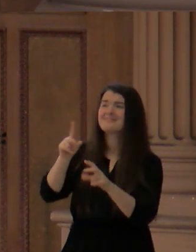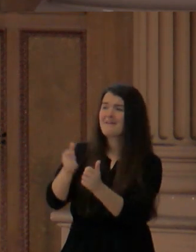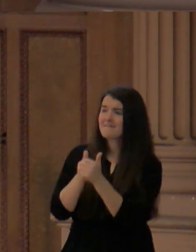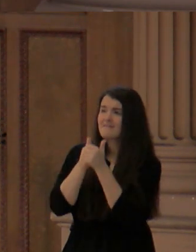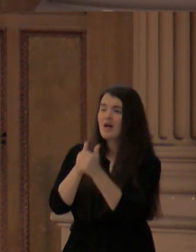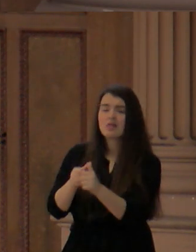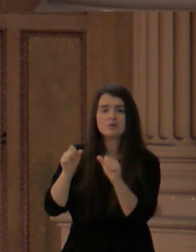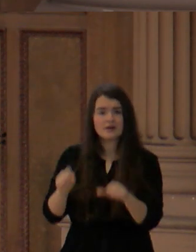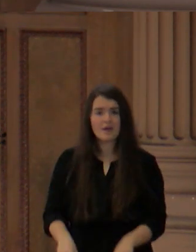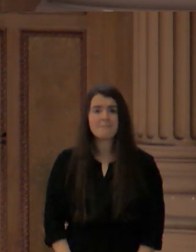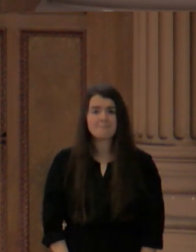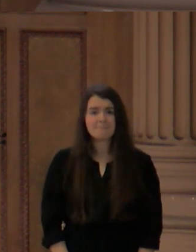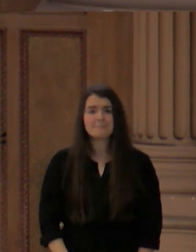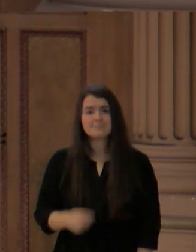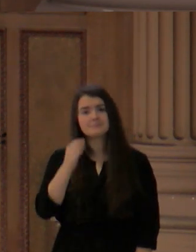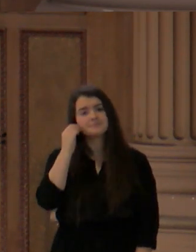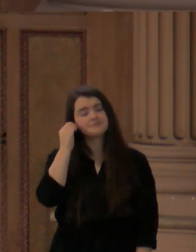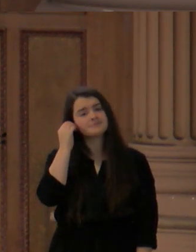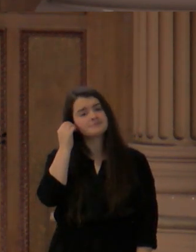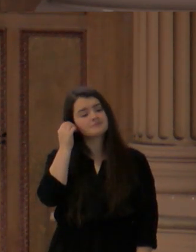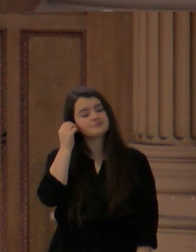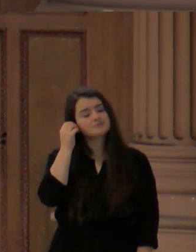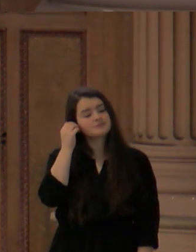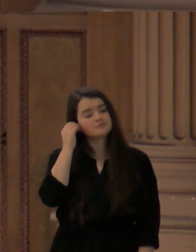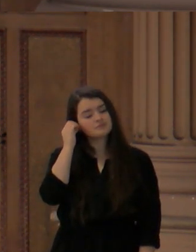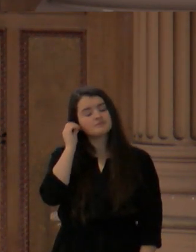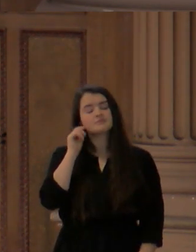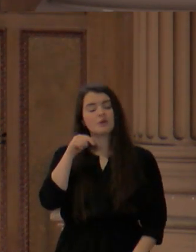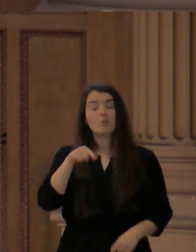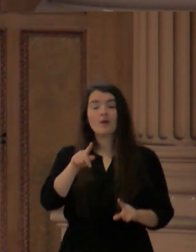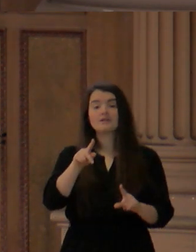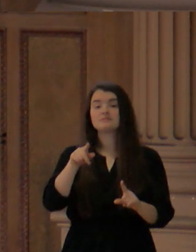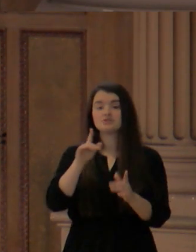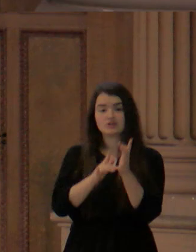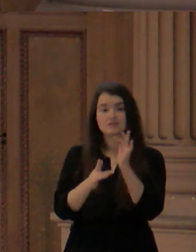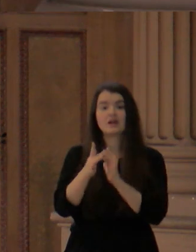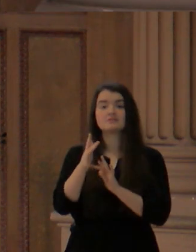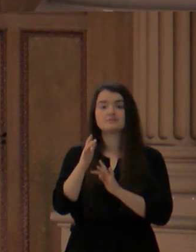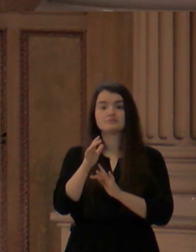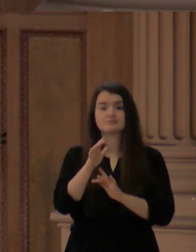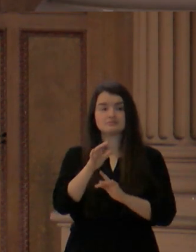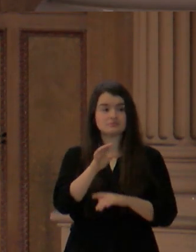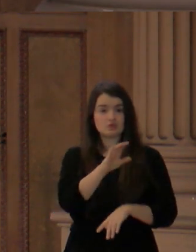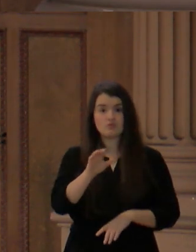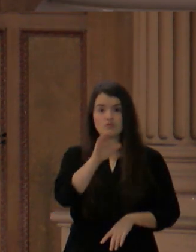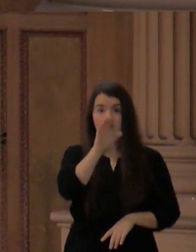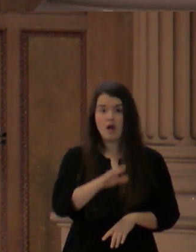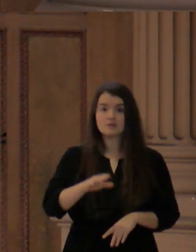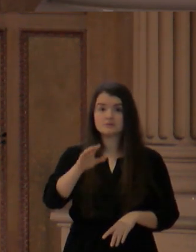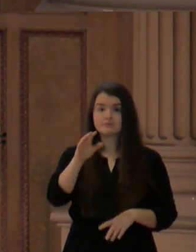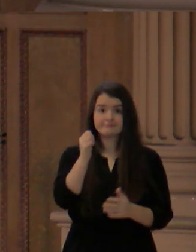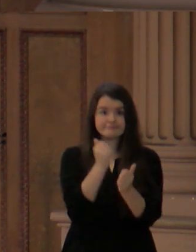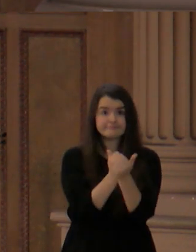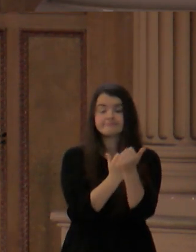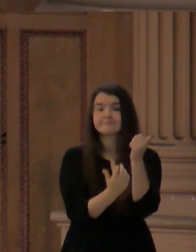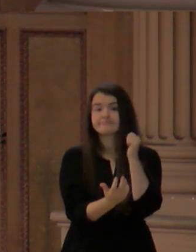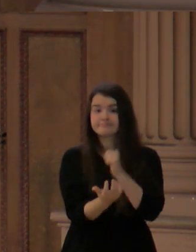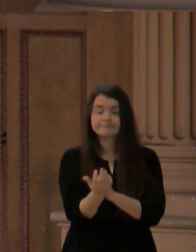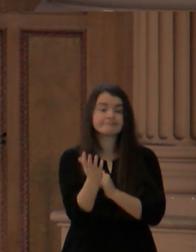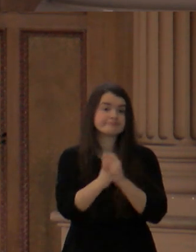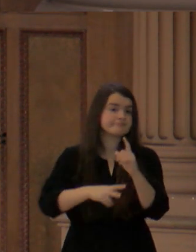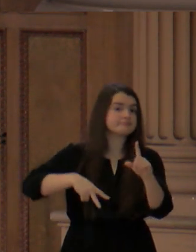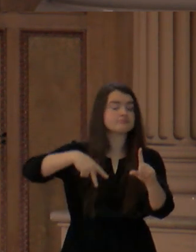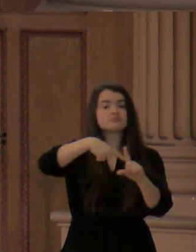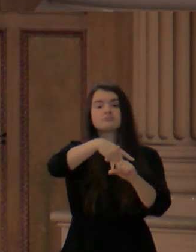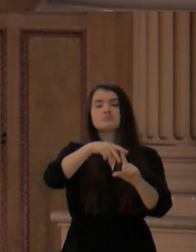and then when you go to to his last moments on the cross he he's hanging there he's dying and in Matthew 27 verse 50 it says and